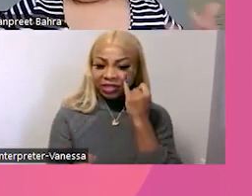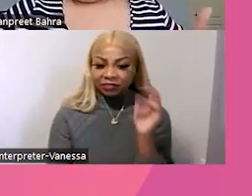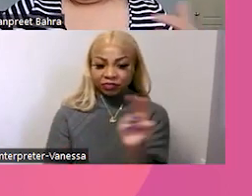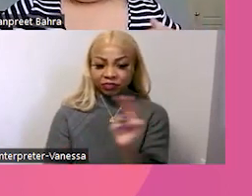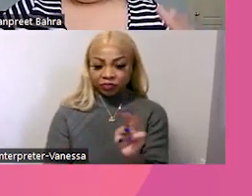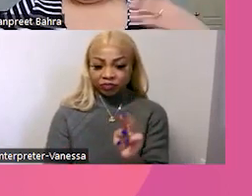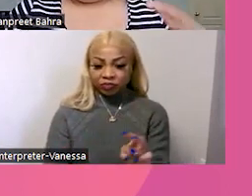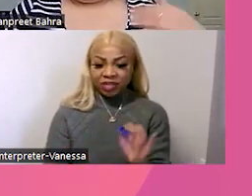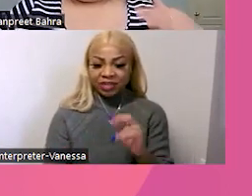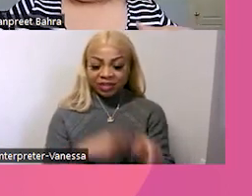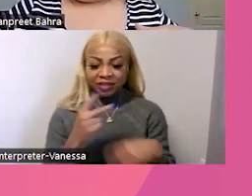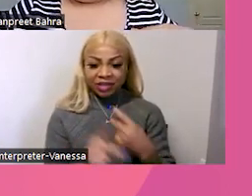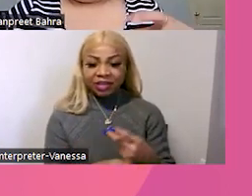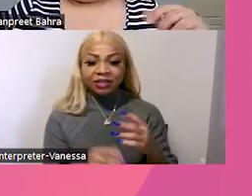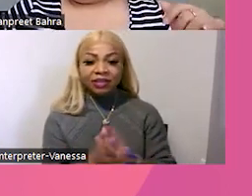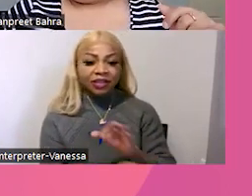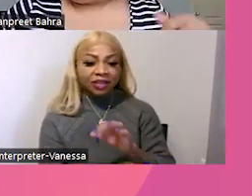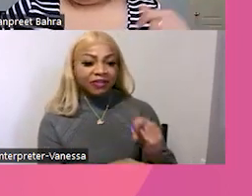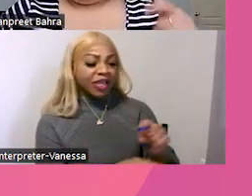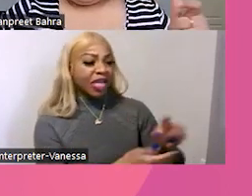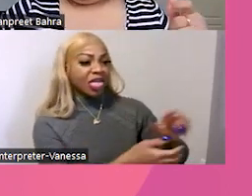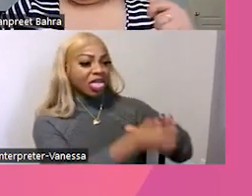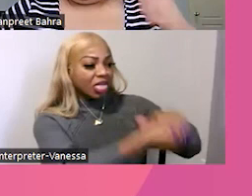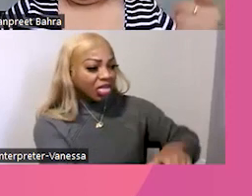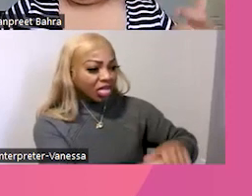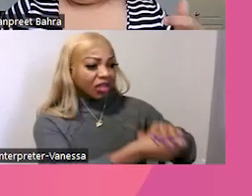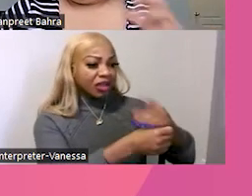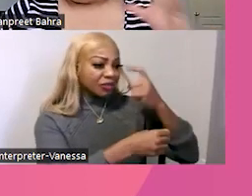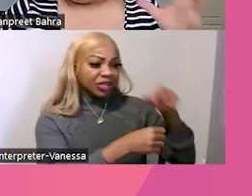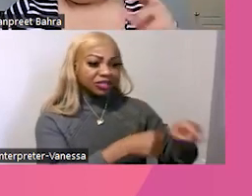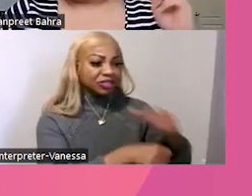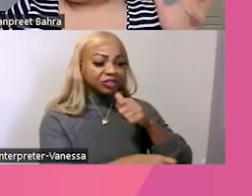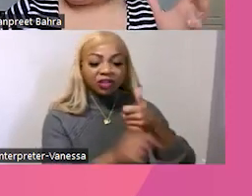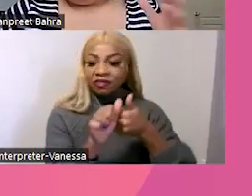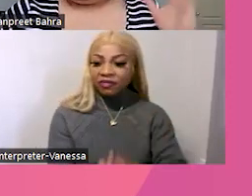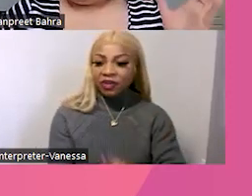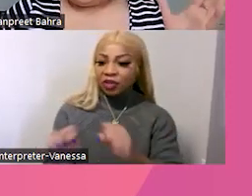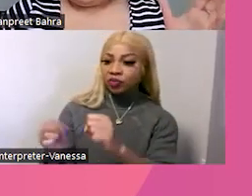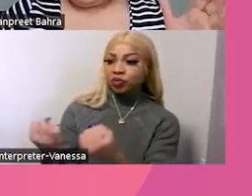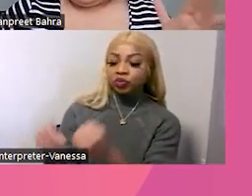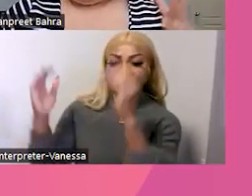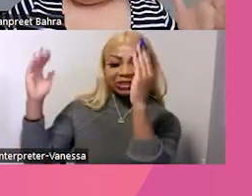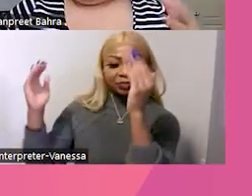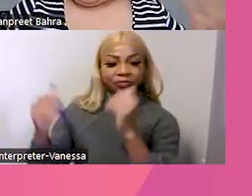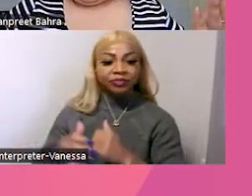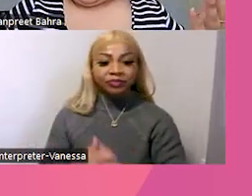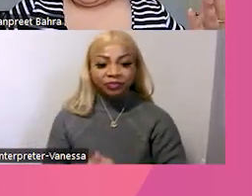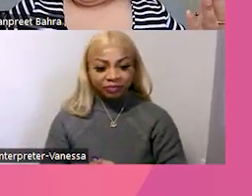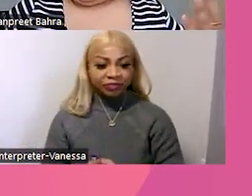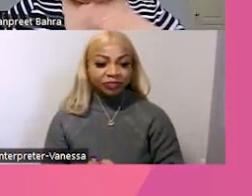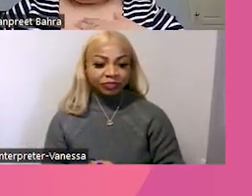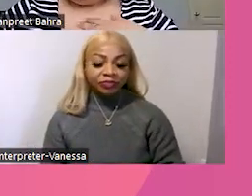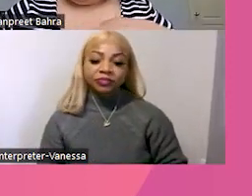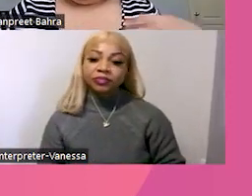fat shaming and abuse enacts a form of punishment for failing to adhere to these socially prescribed notions of gender and